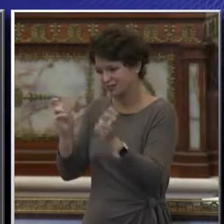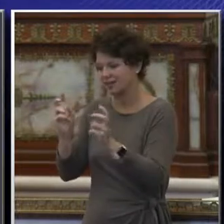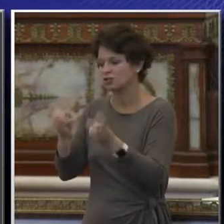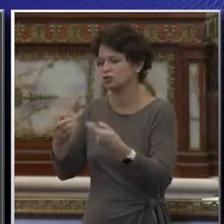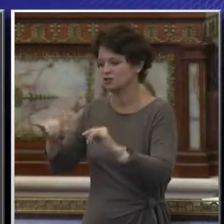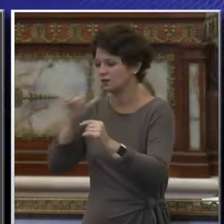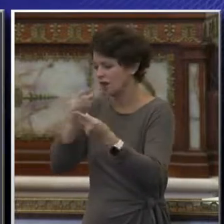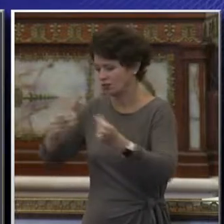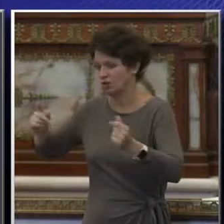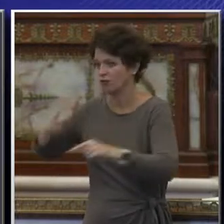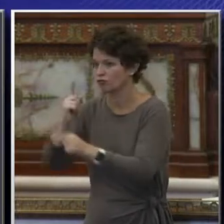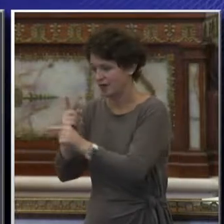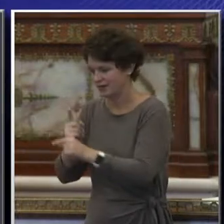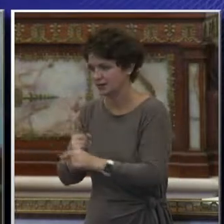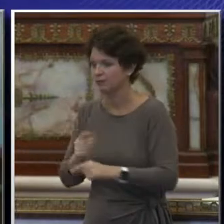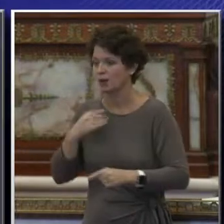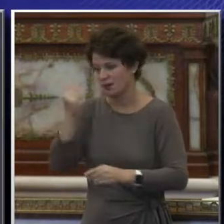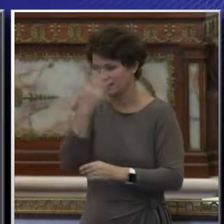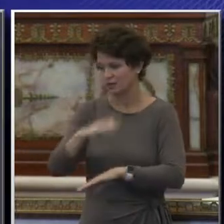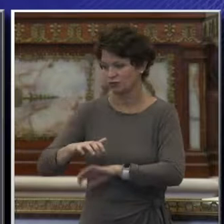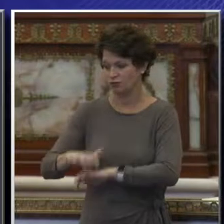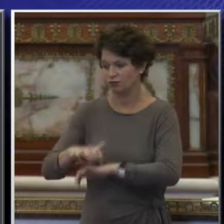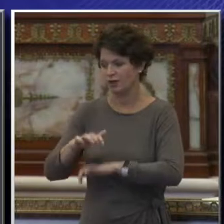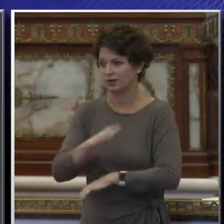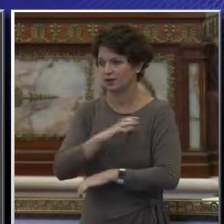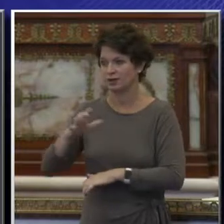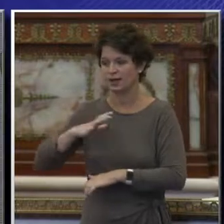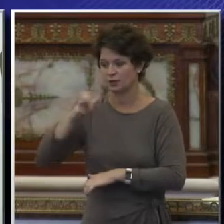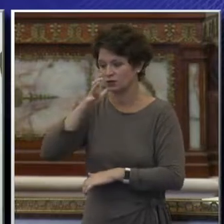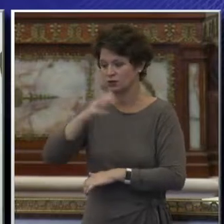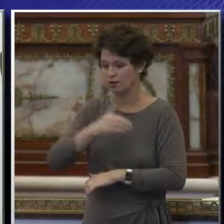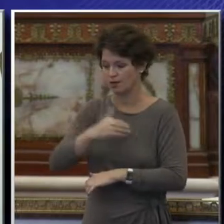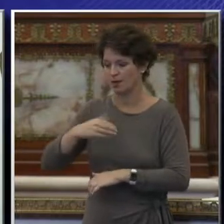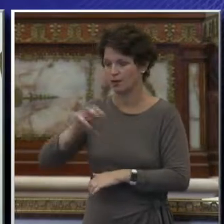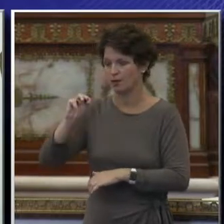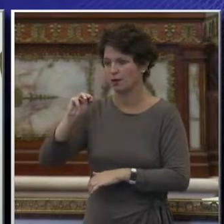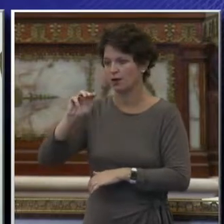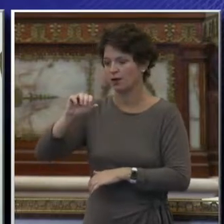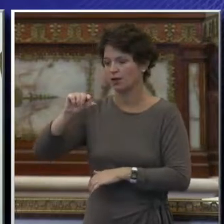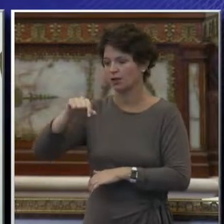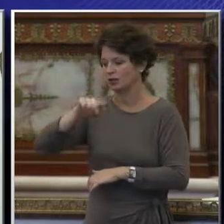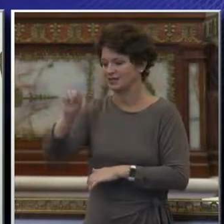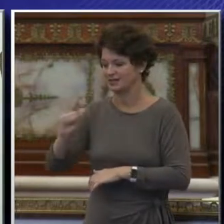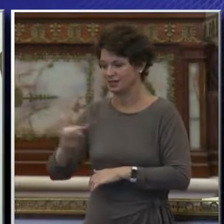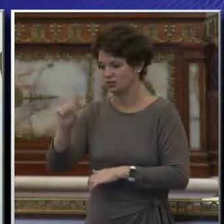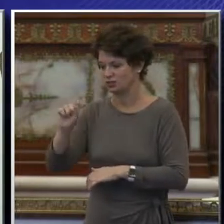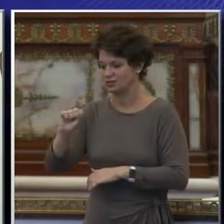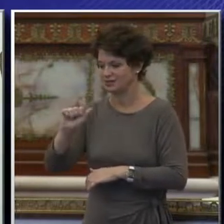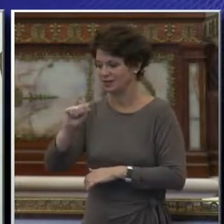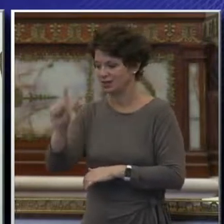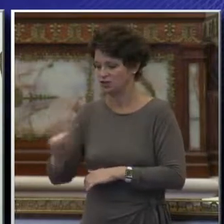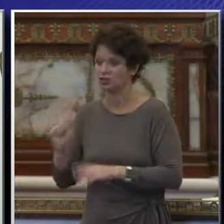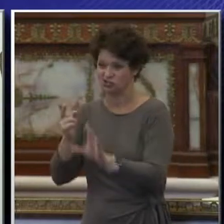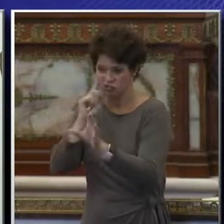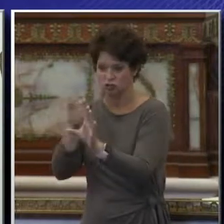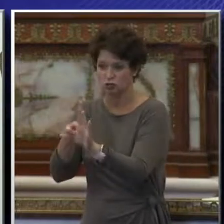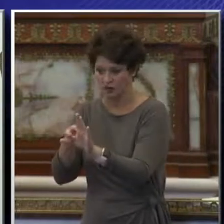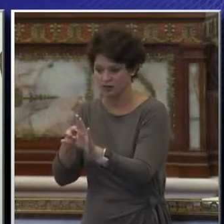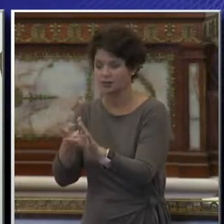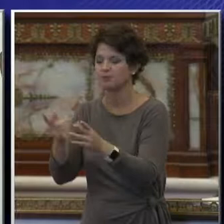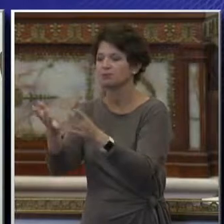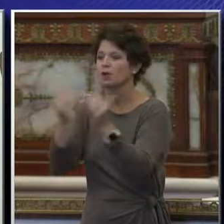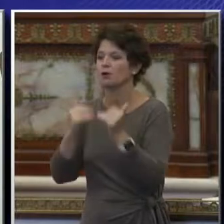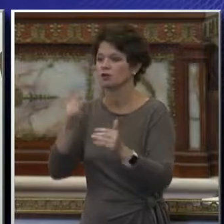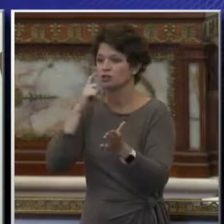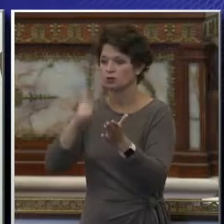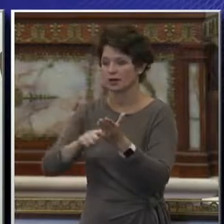Okay. I'd like to note for the record that Councilmember Maria Cano Sanchez is also present for the hearing. I would now like to